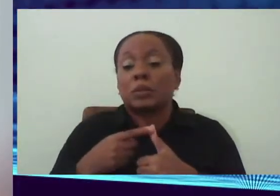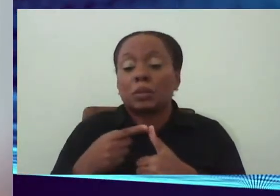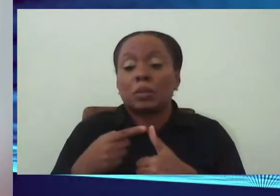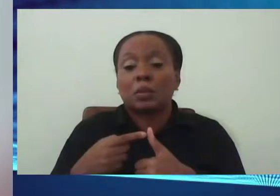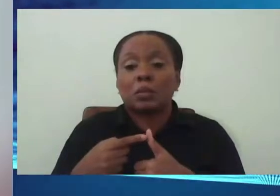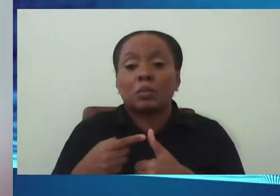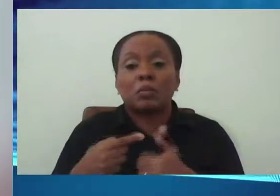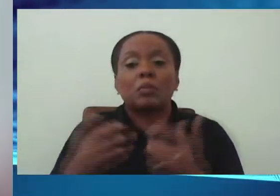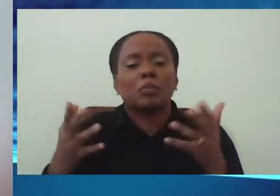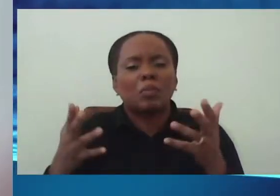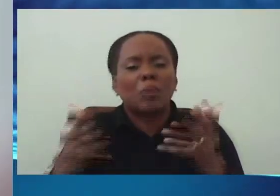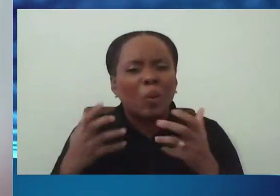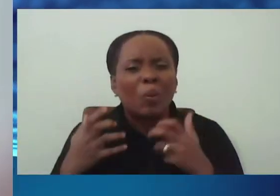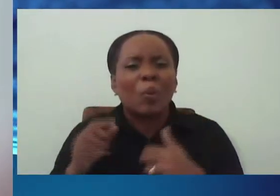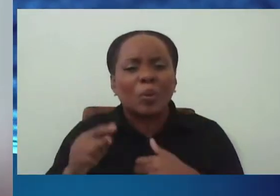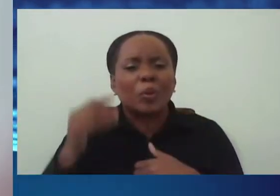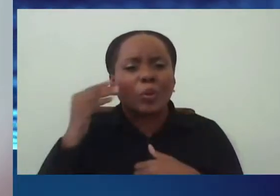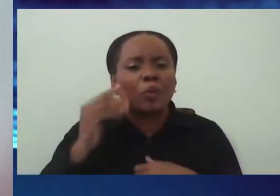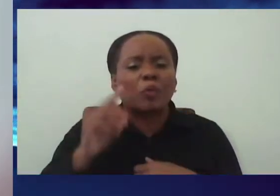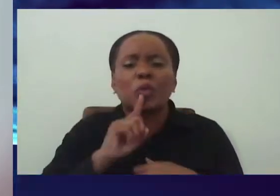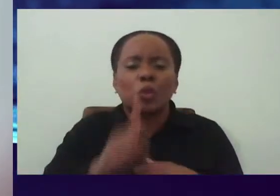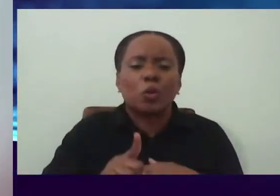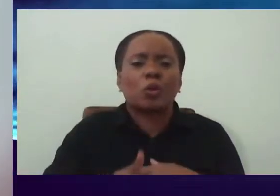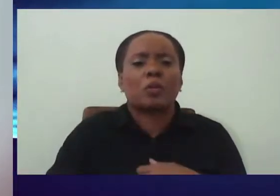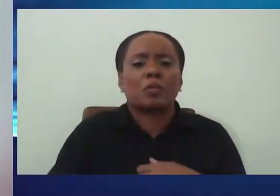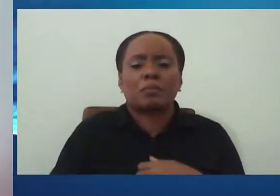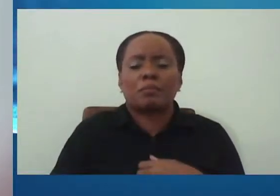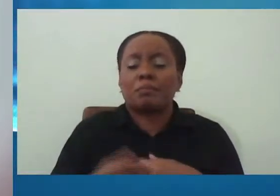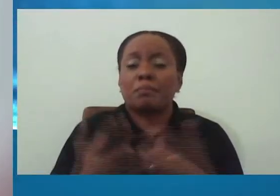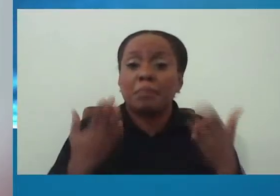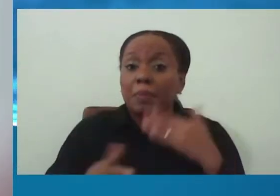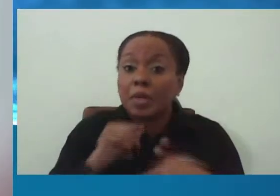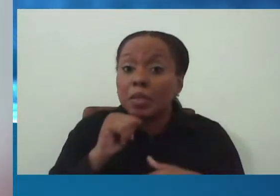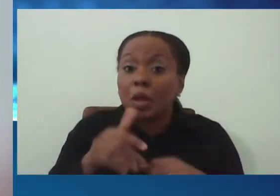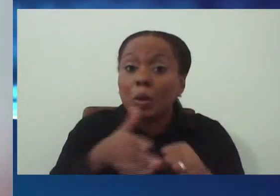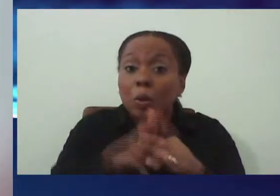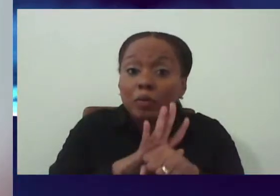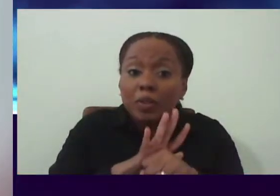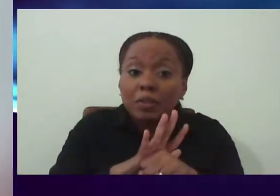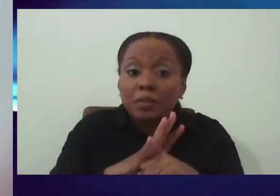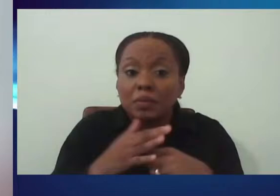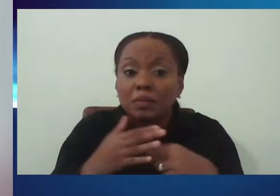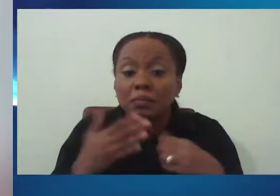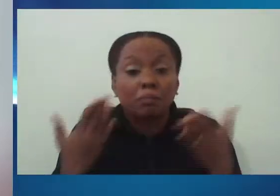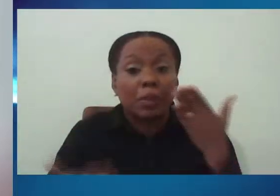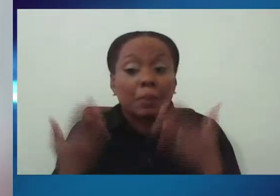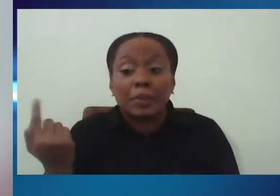It may not be COVID. It may be something else that needs to be worked up. It may be something else that